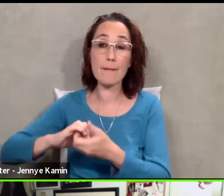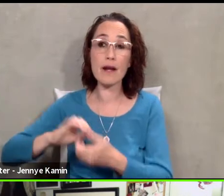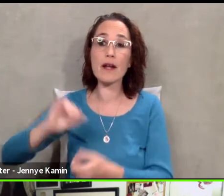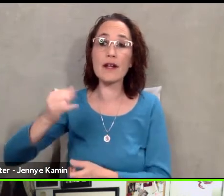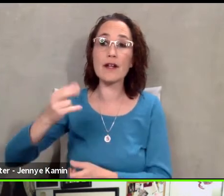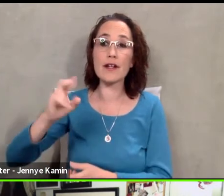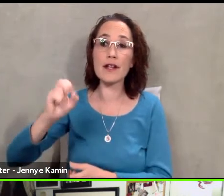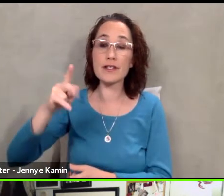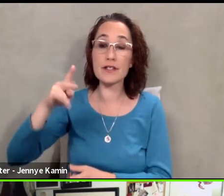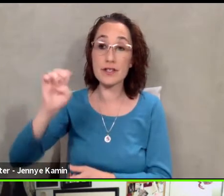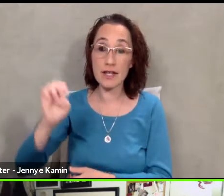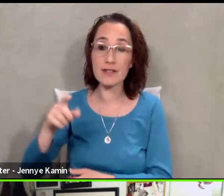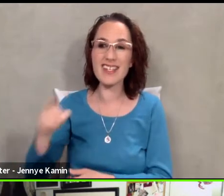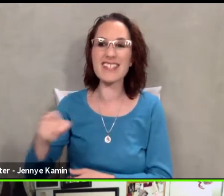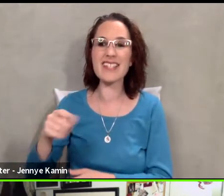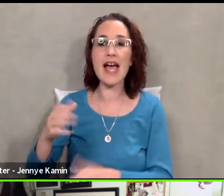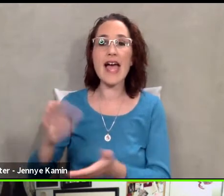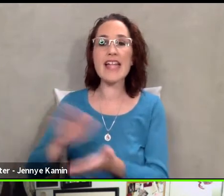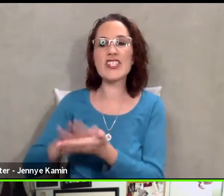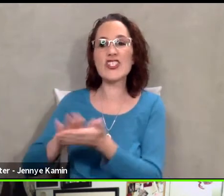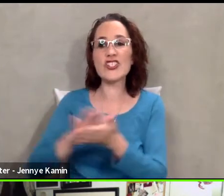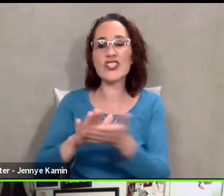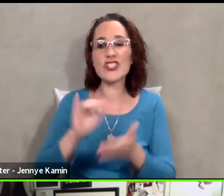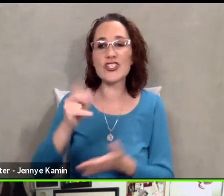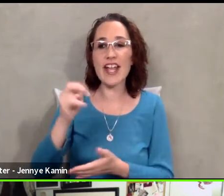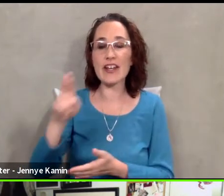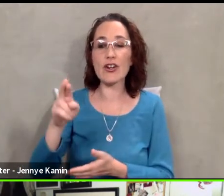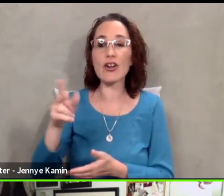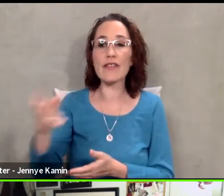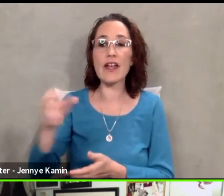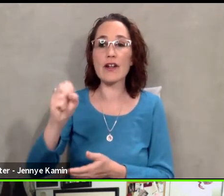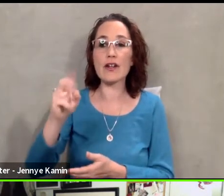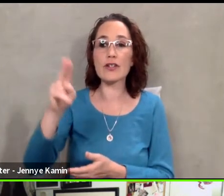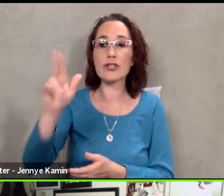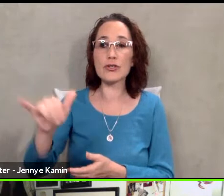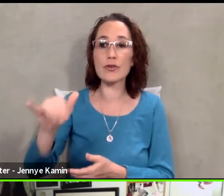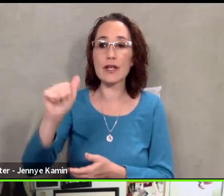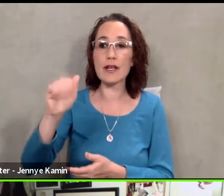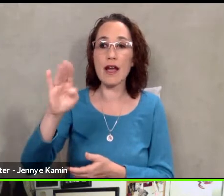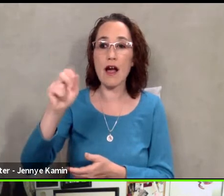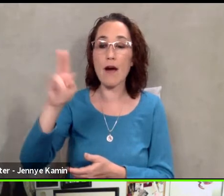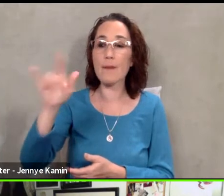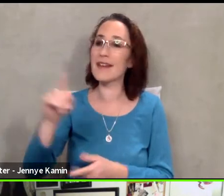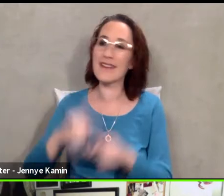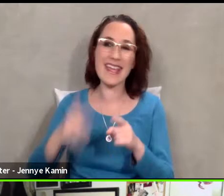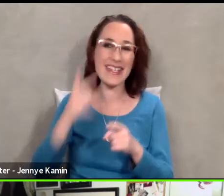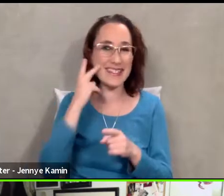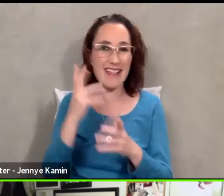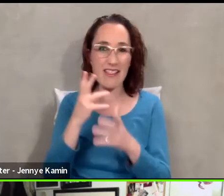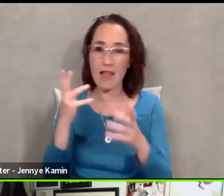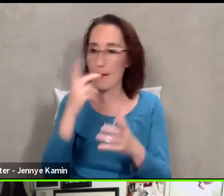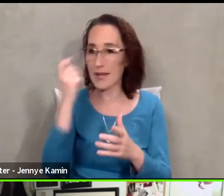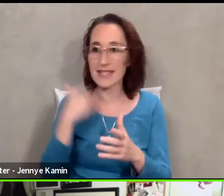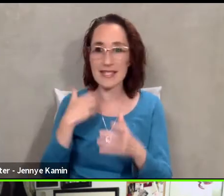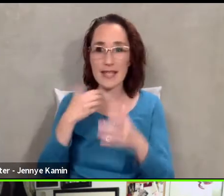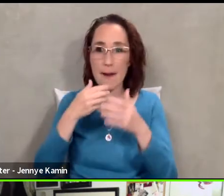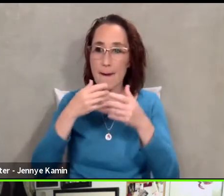janitor at SUNY Albany. And I have this picture of him and you can't really see much of him because he's wearing like a mask and gloves.